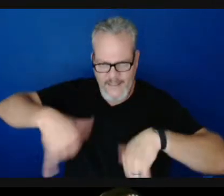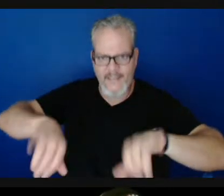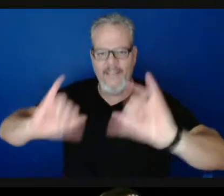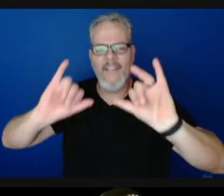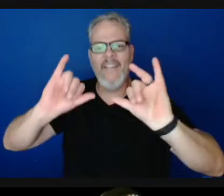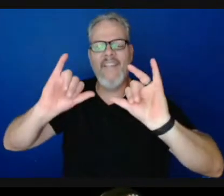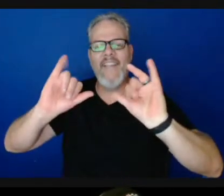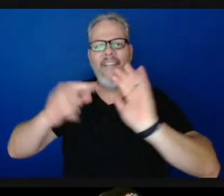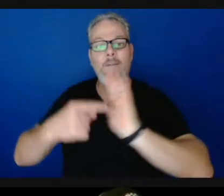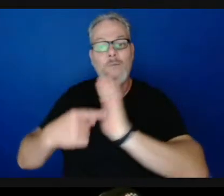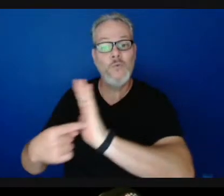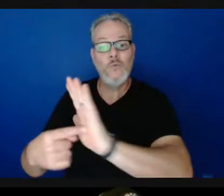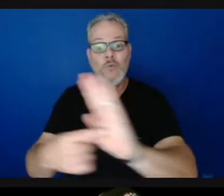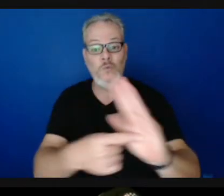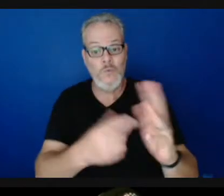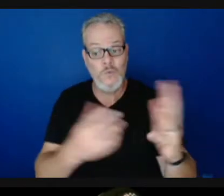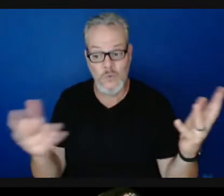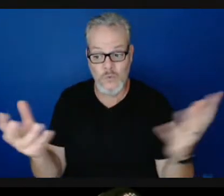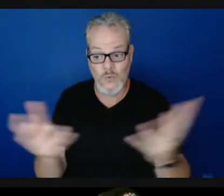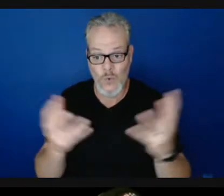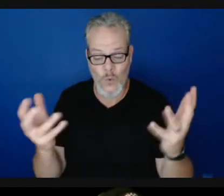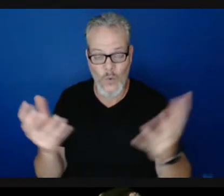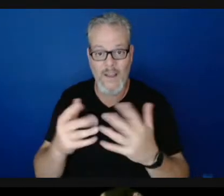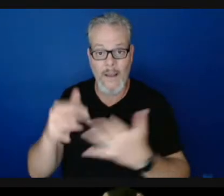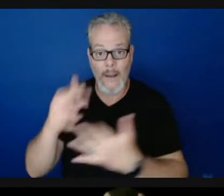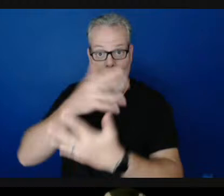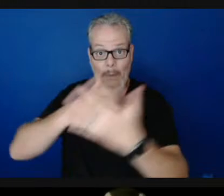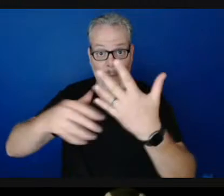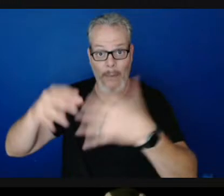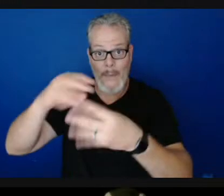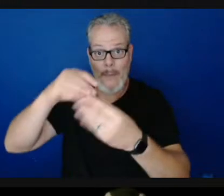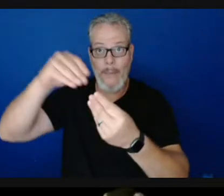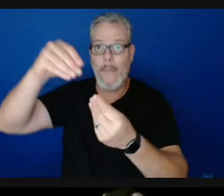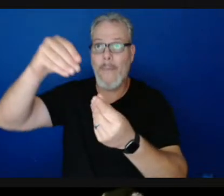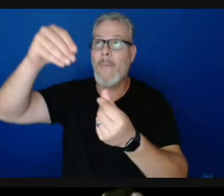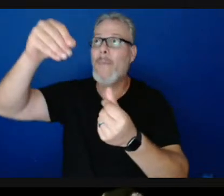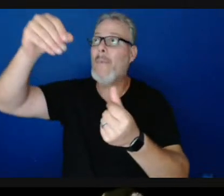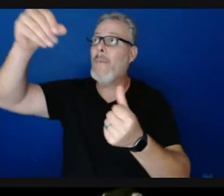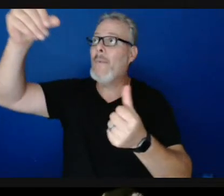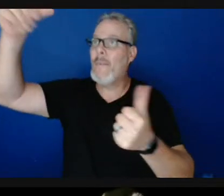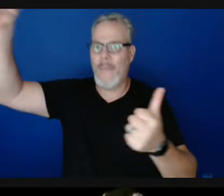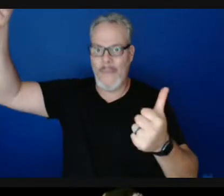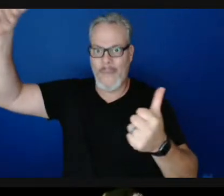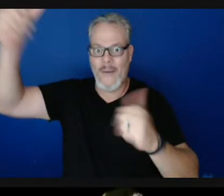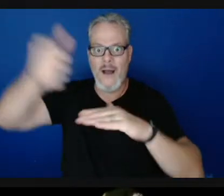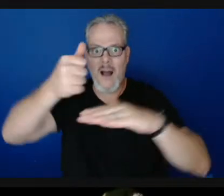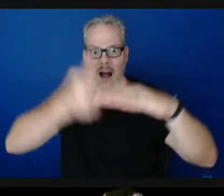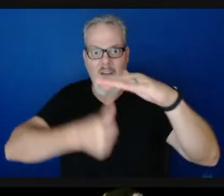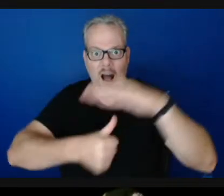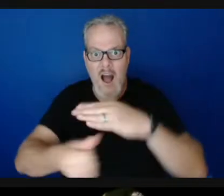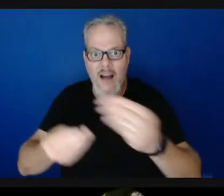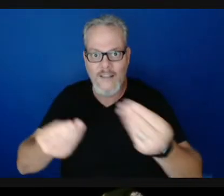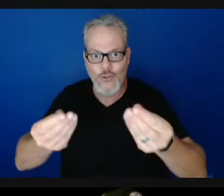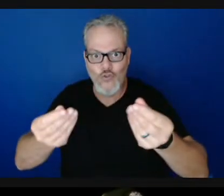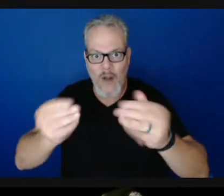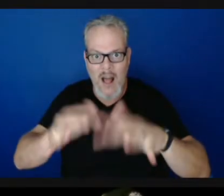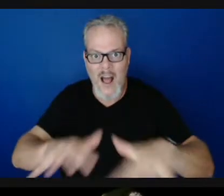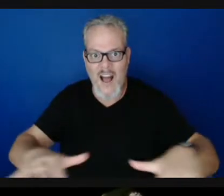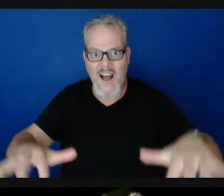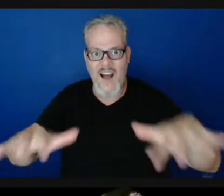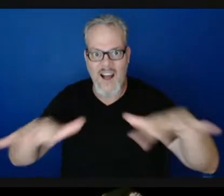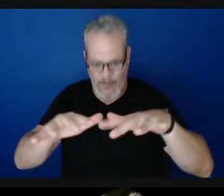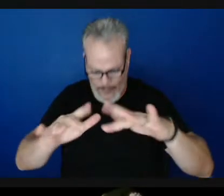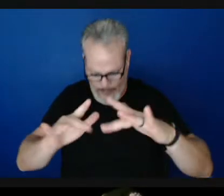that it's leaving the lava or magma underground in that nearby area still, right?